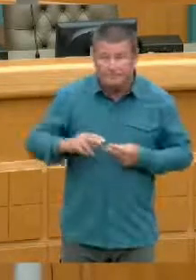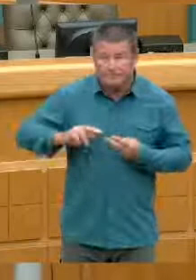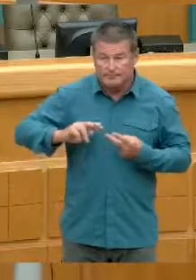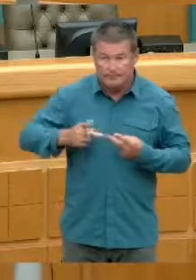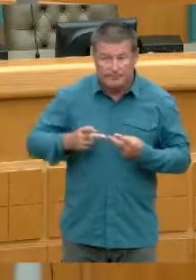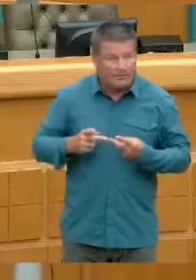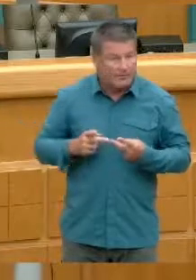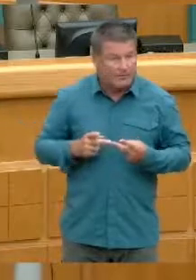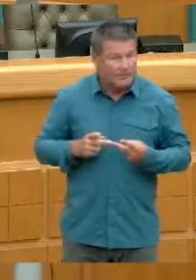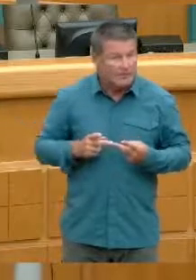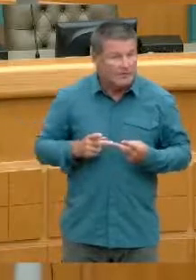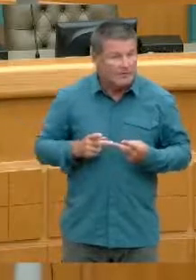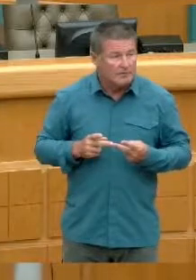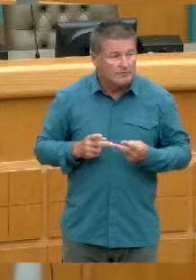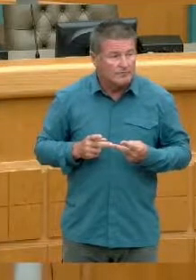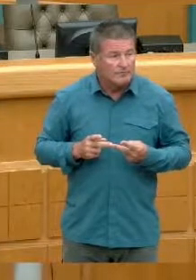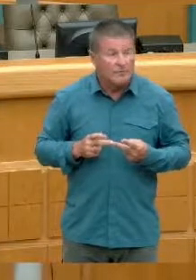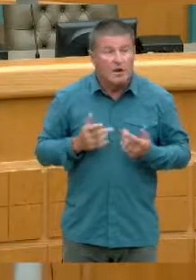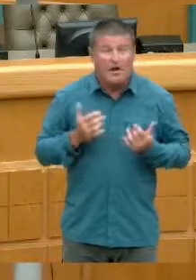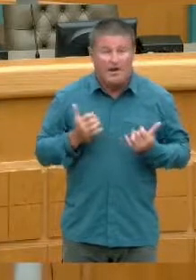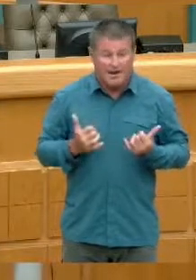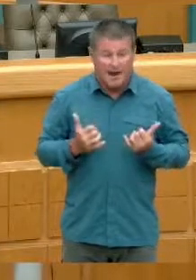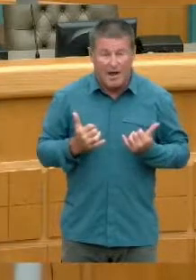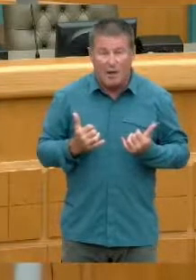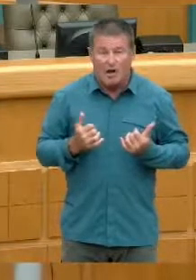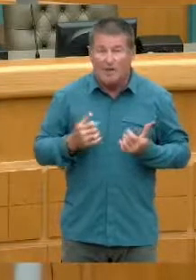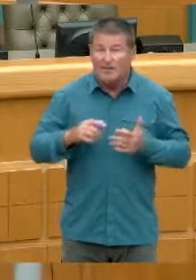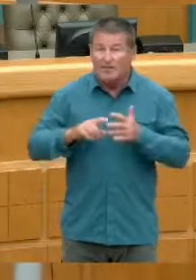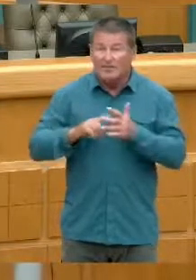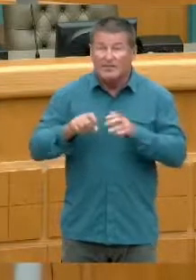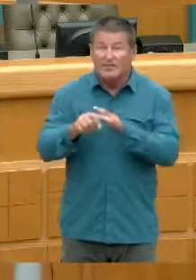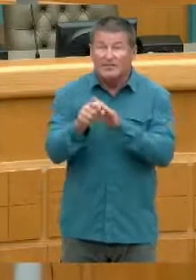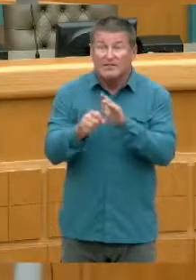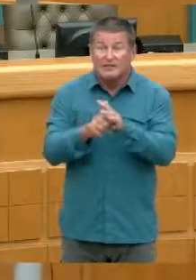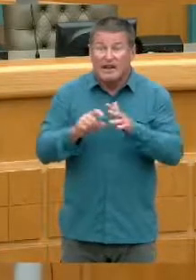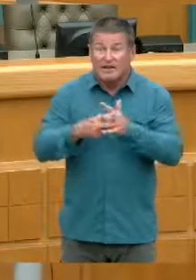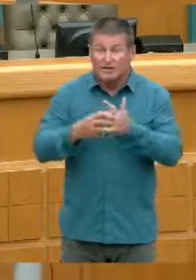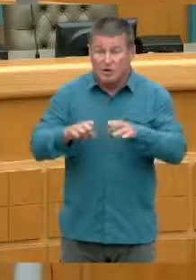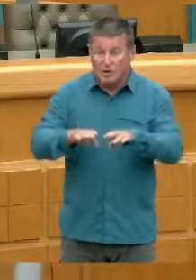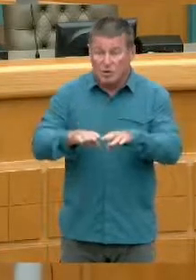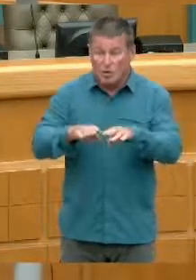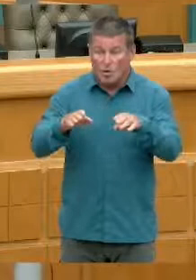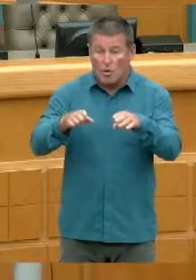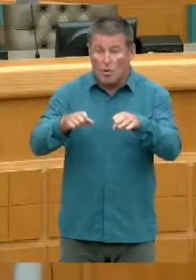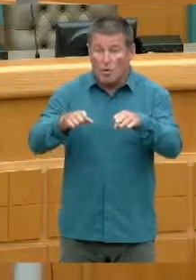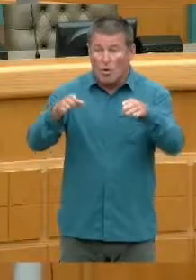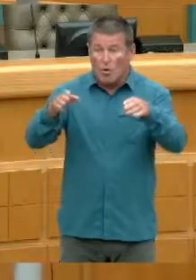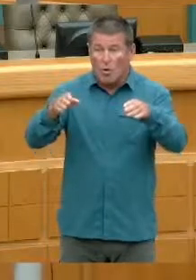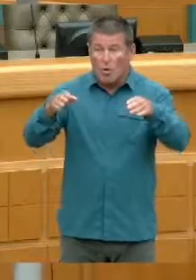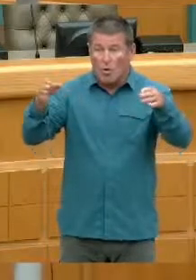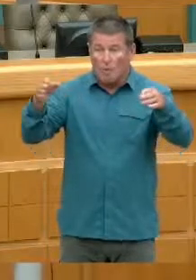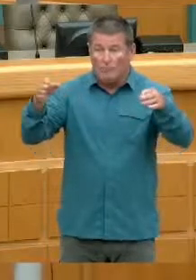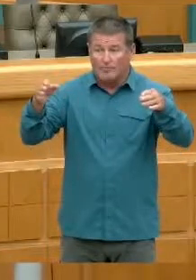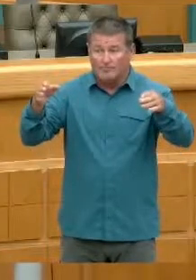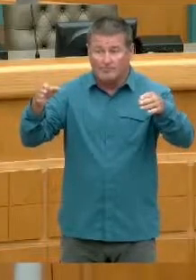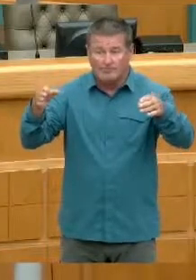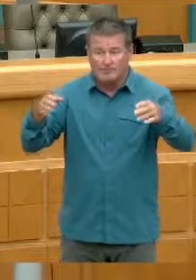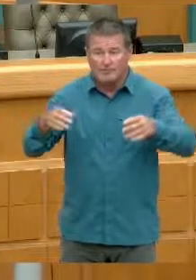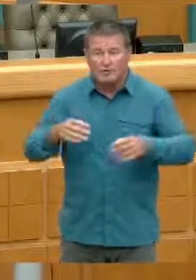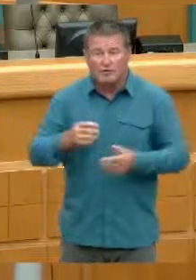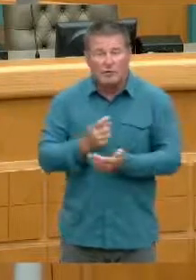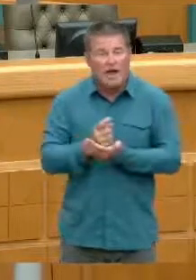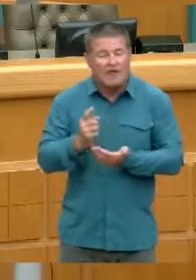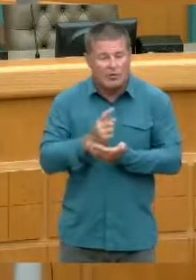a loosening of restrictions on social gatherings and public gatherings. And so each week that goes